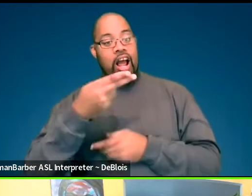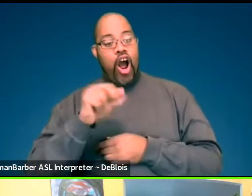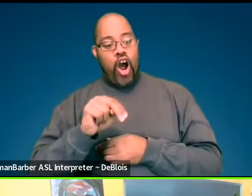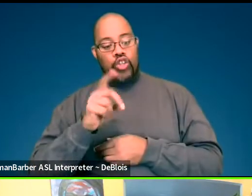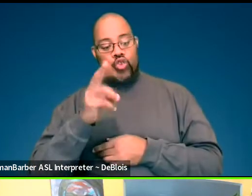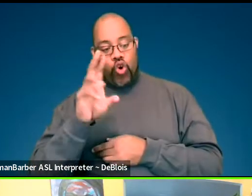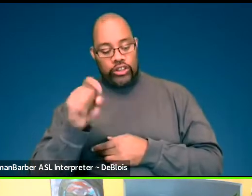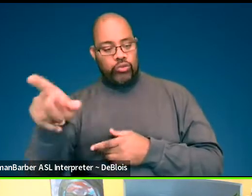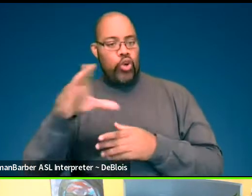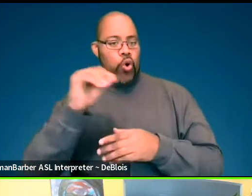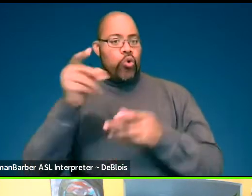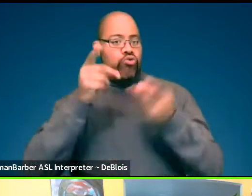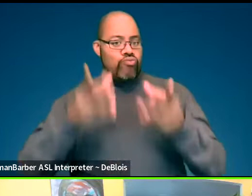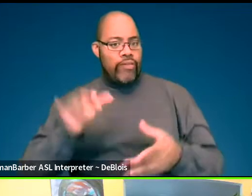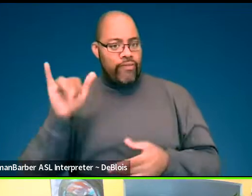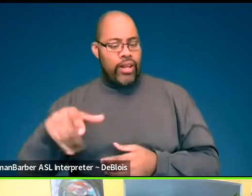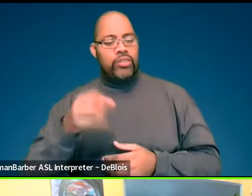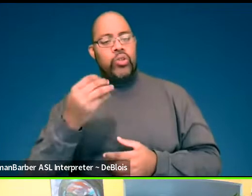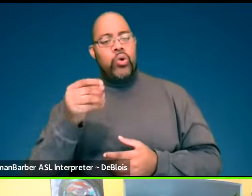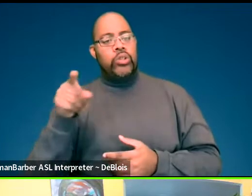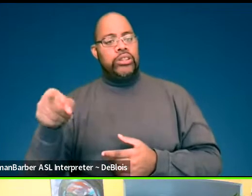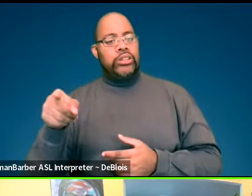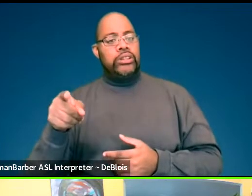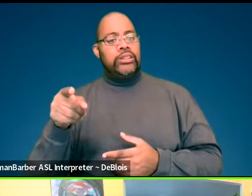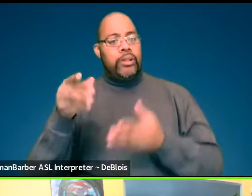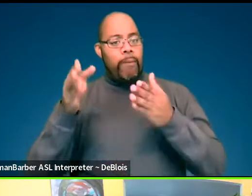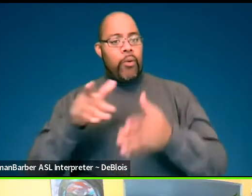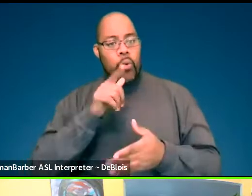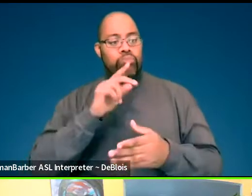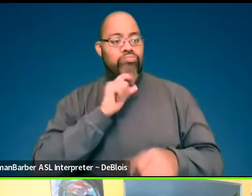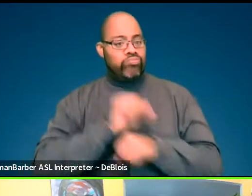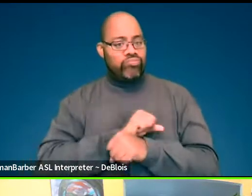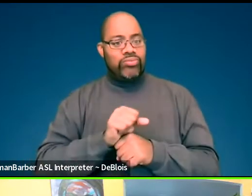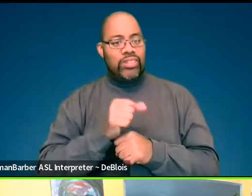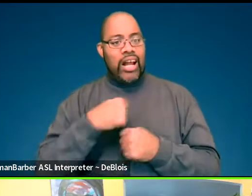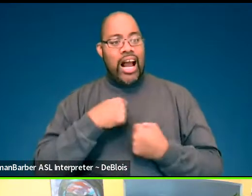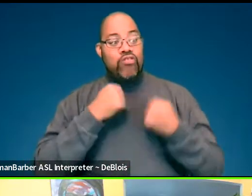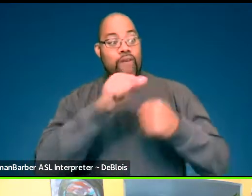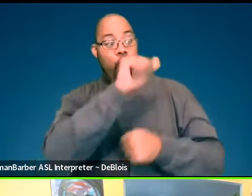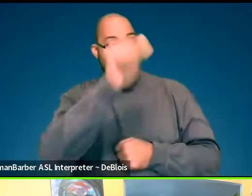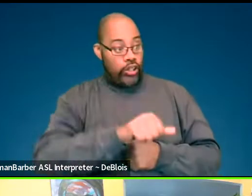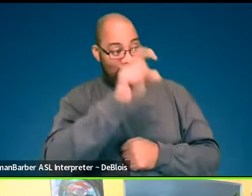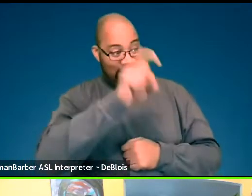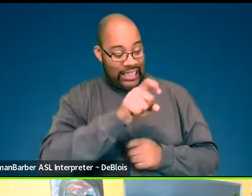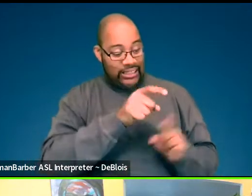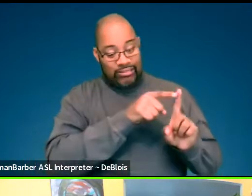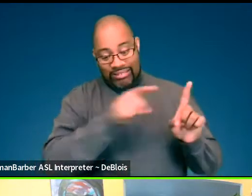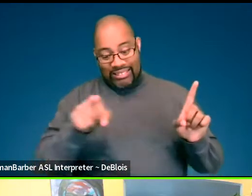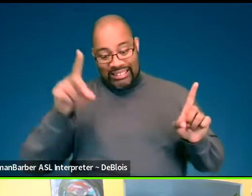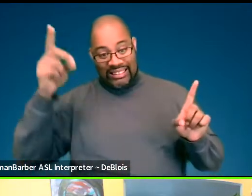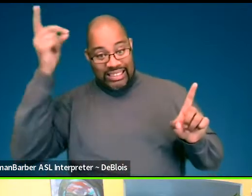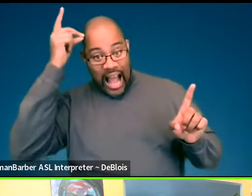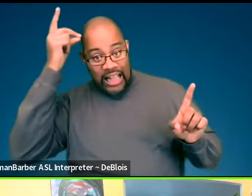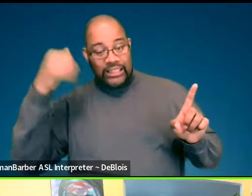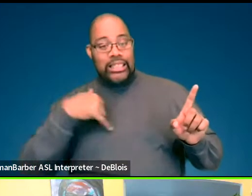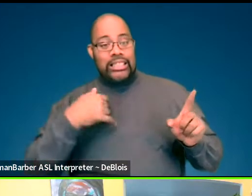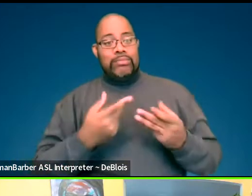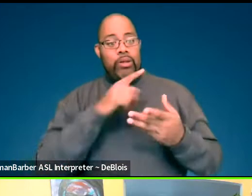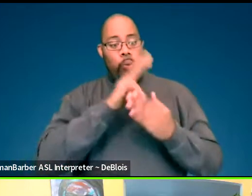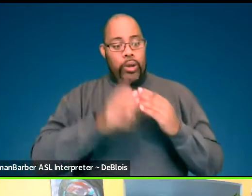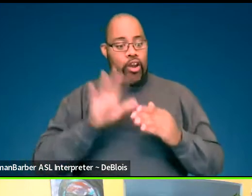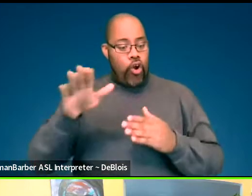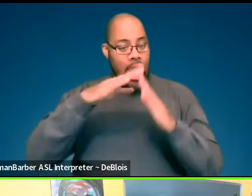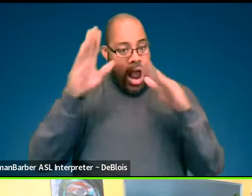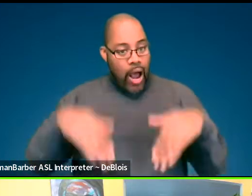was co-directing that. So she was the one who literally, like, I drove from Austin to Dallas. I would spend the weekend at